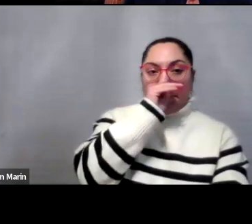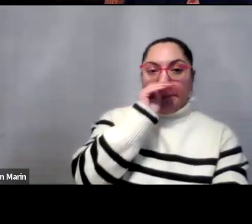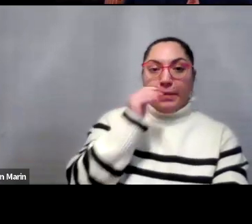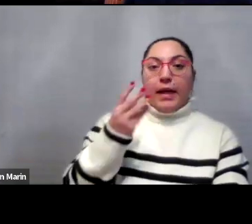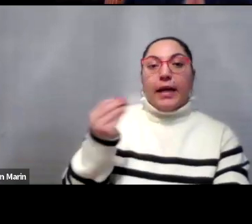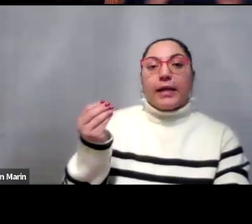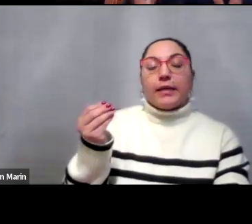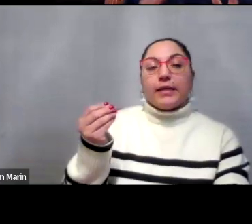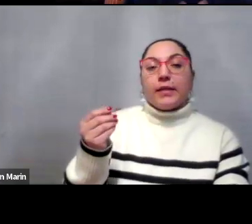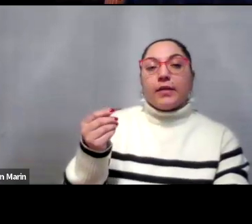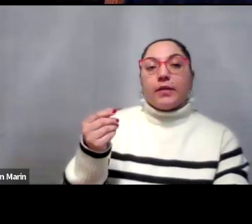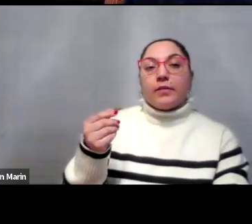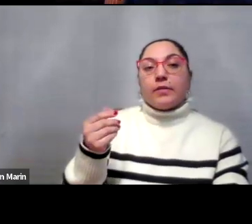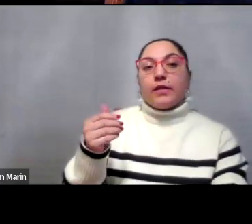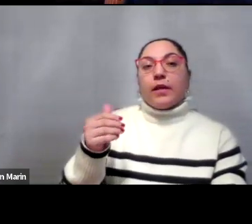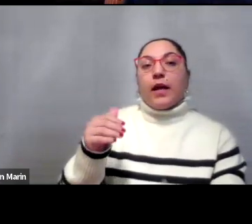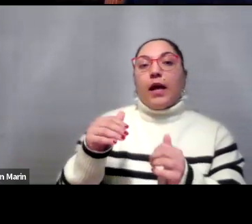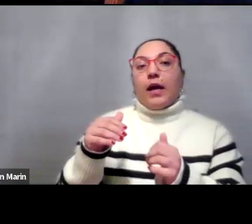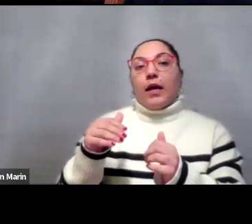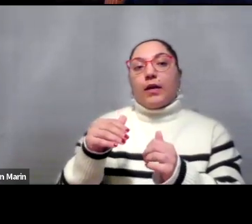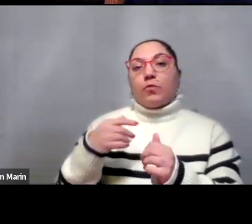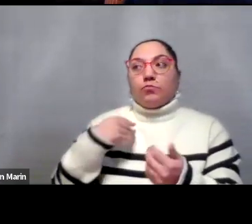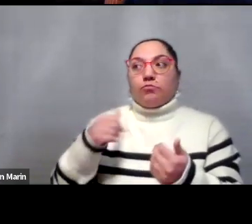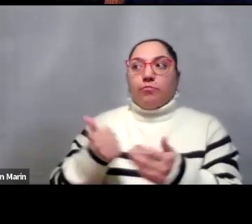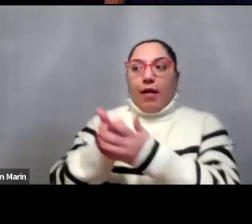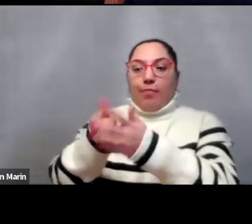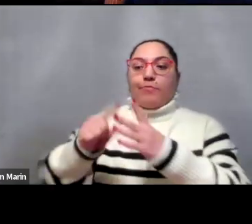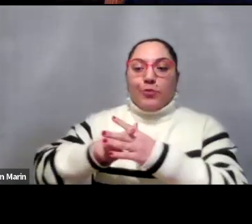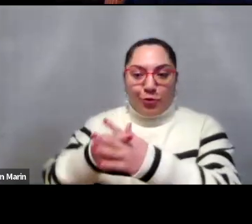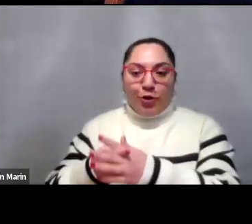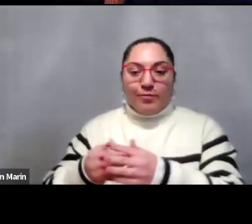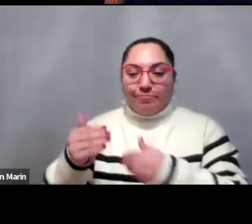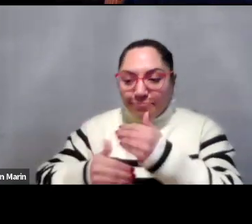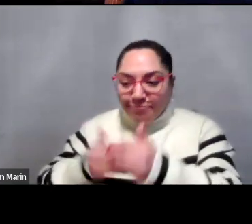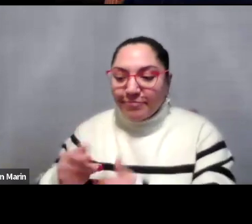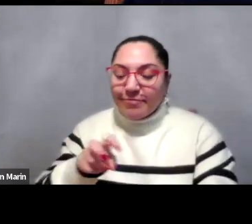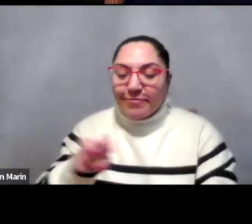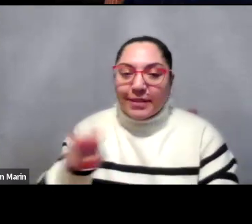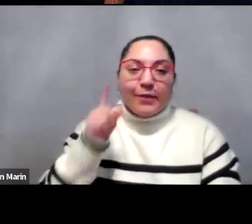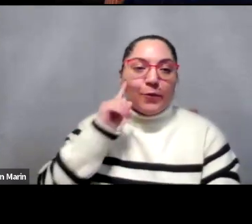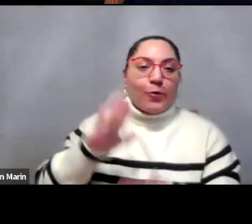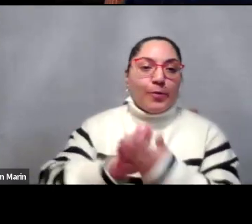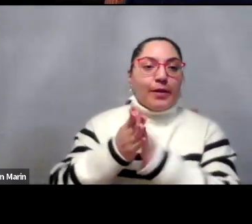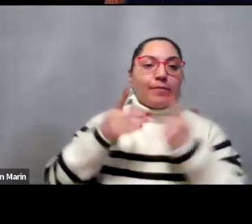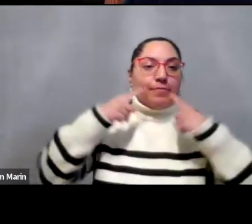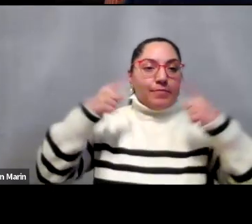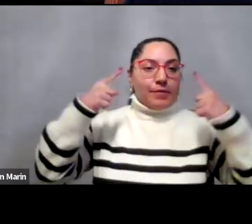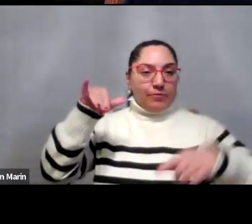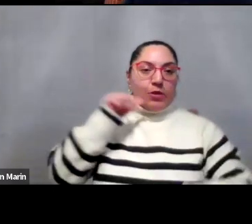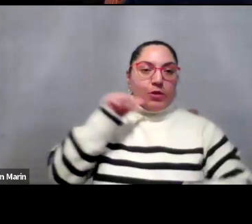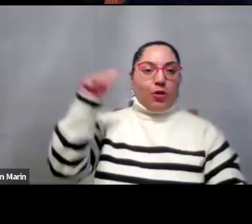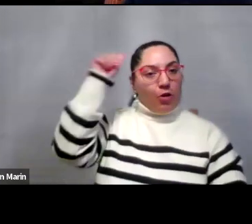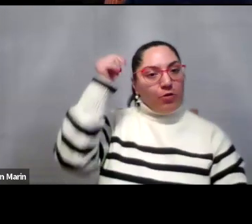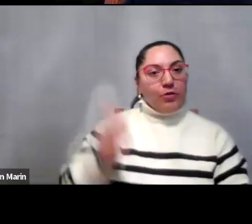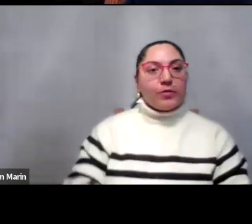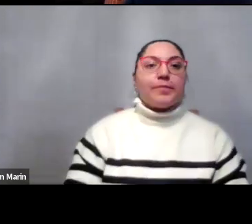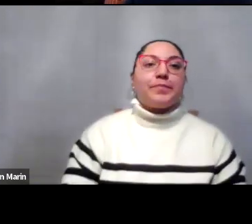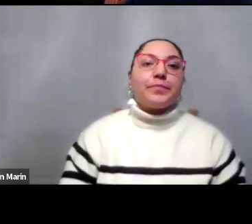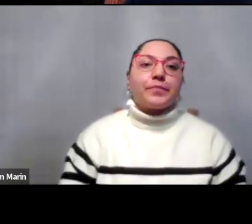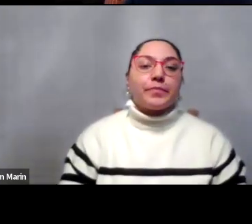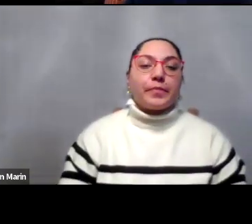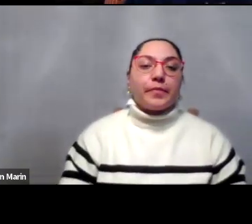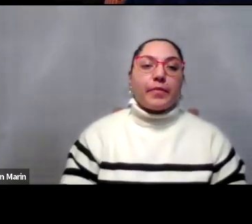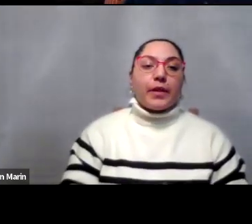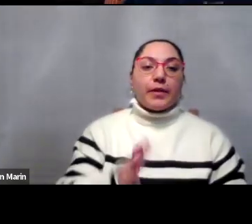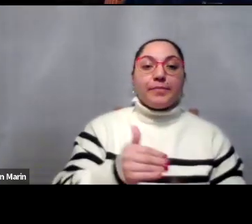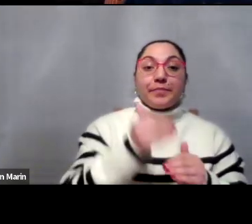and help people start on that track to success. Next slide for me, please.